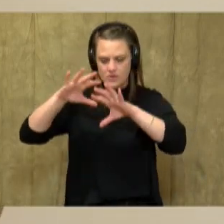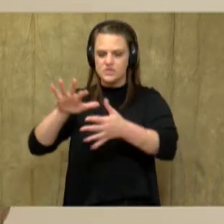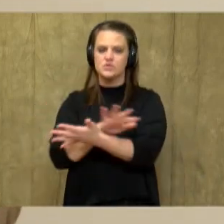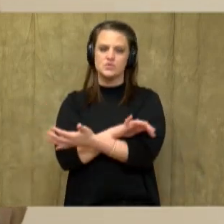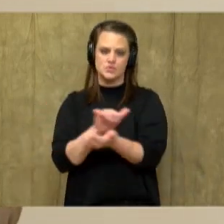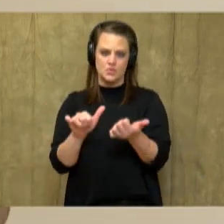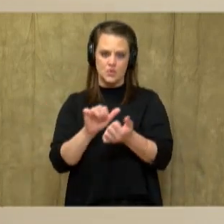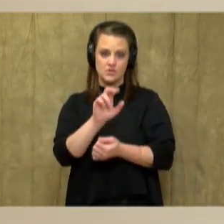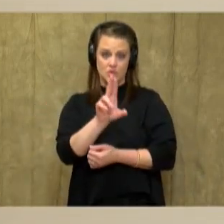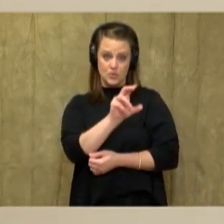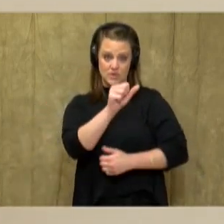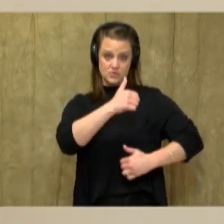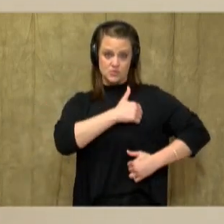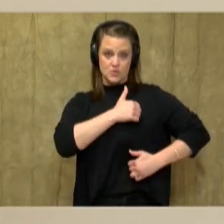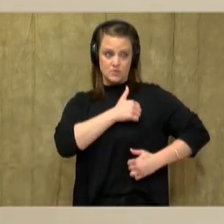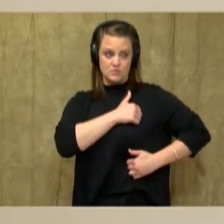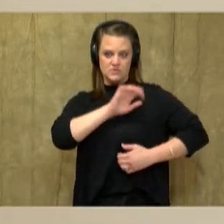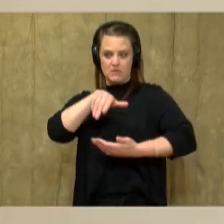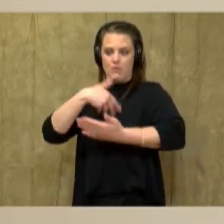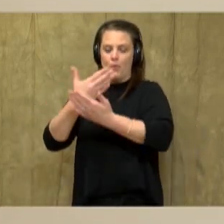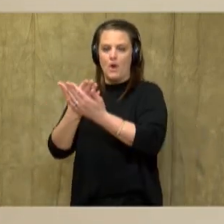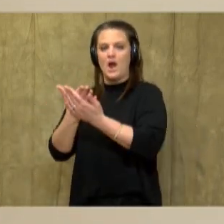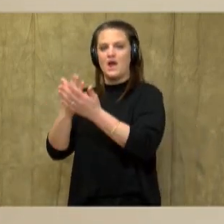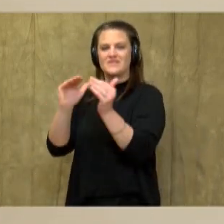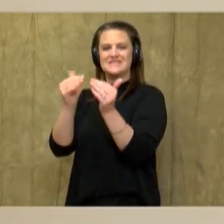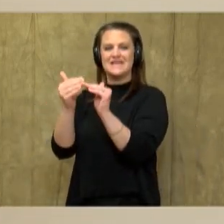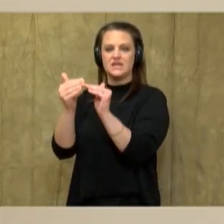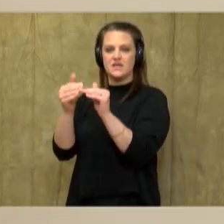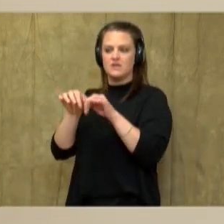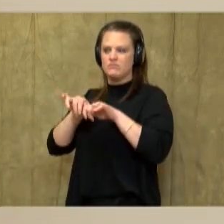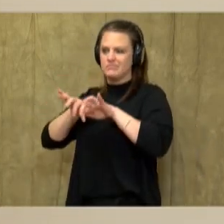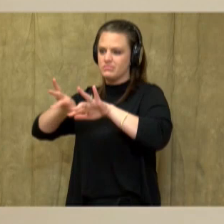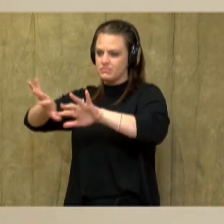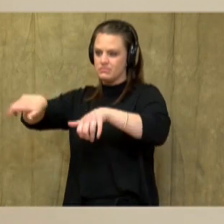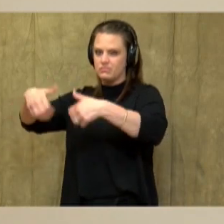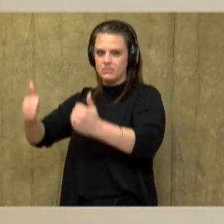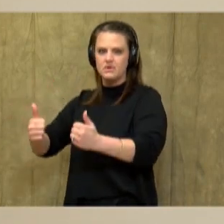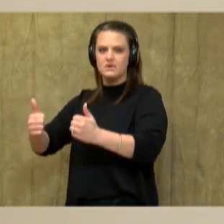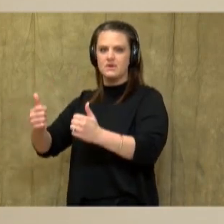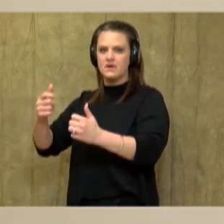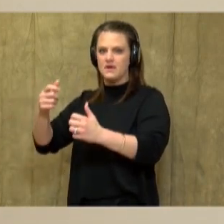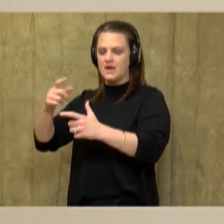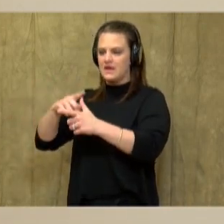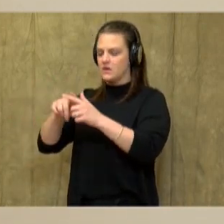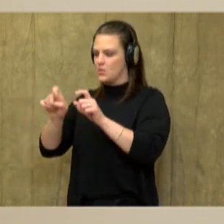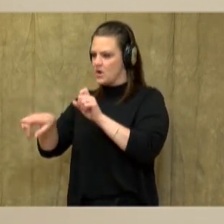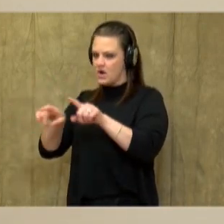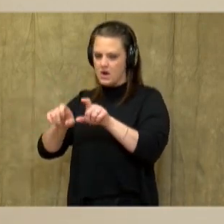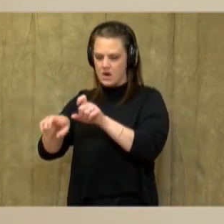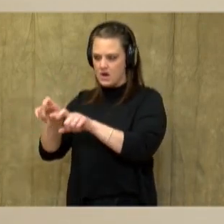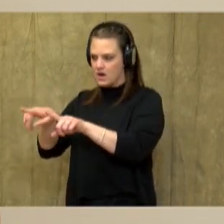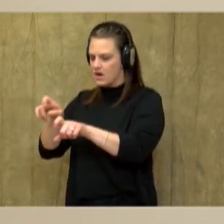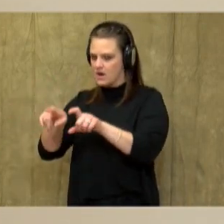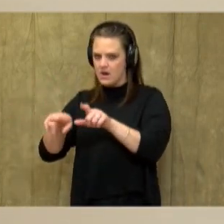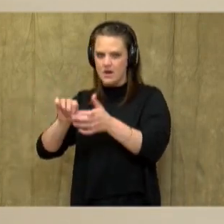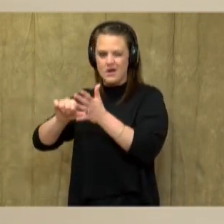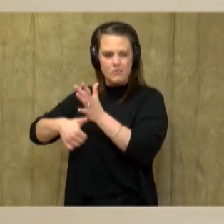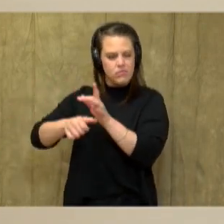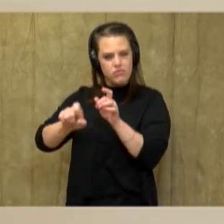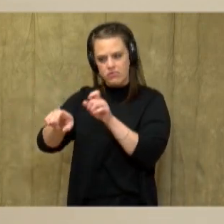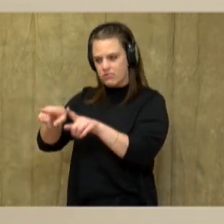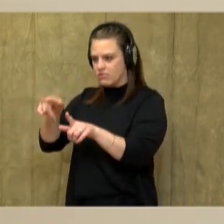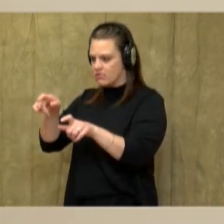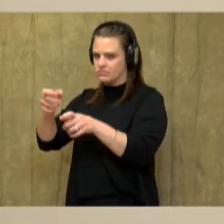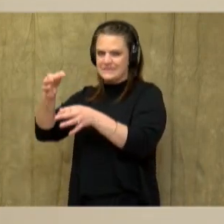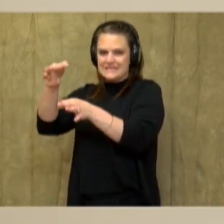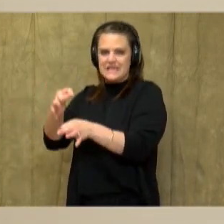missions. U.S. troops would go into cities and invade the cities and do intense questioning of civilians and try to